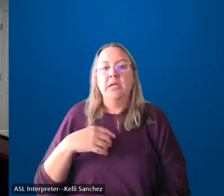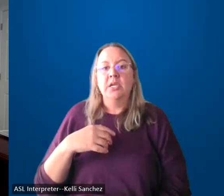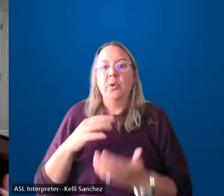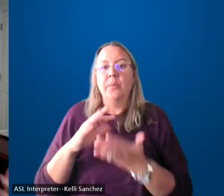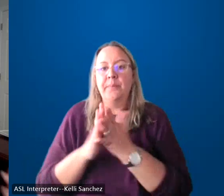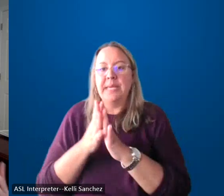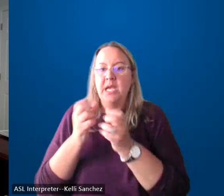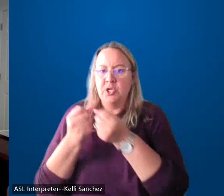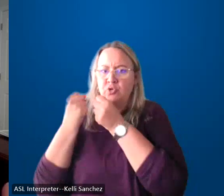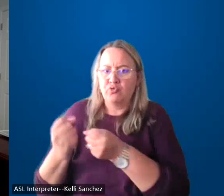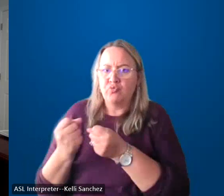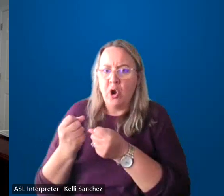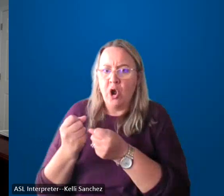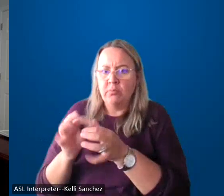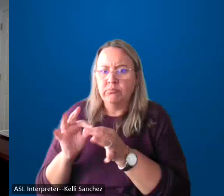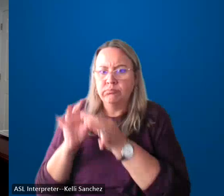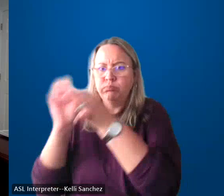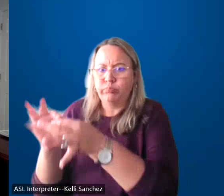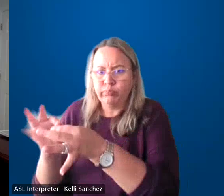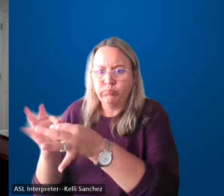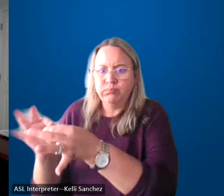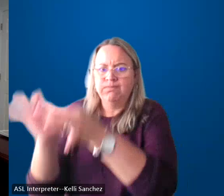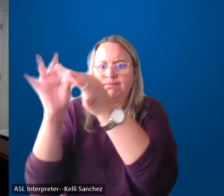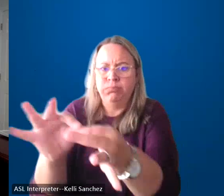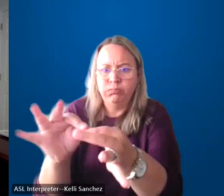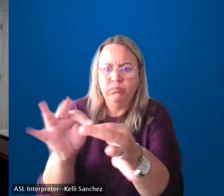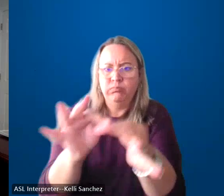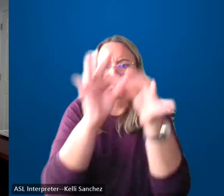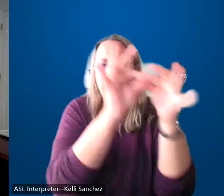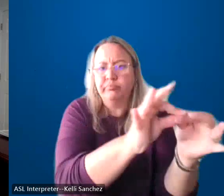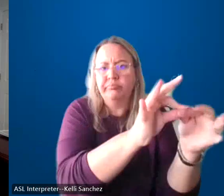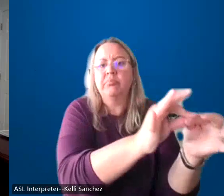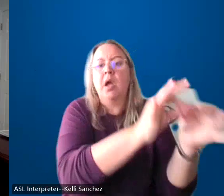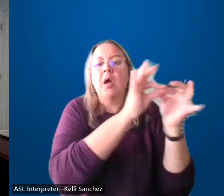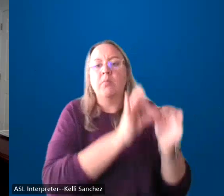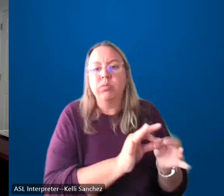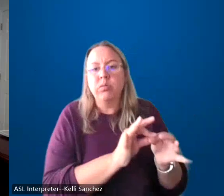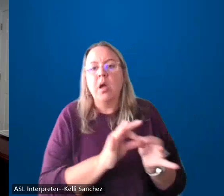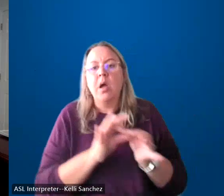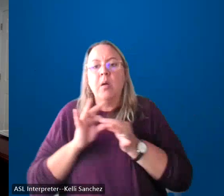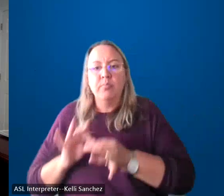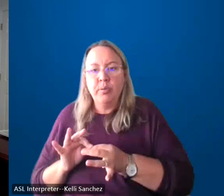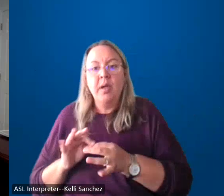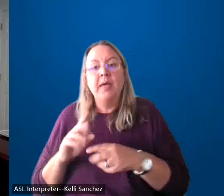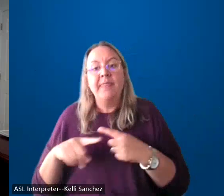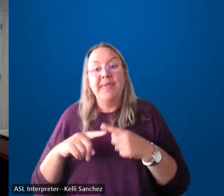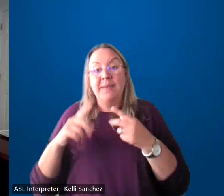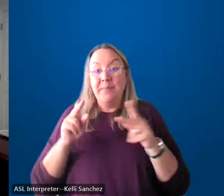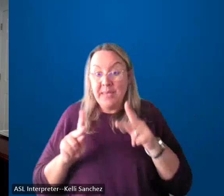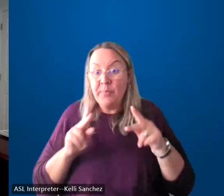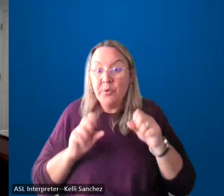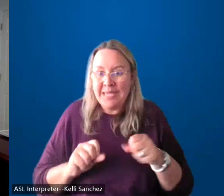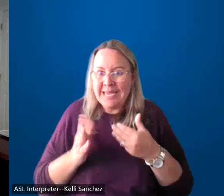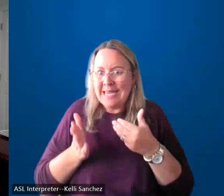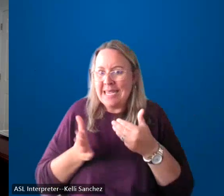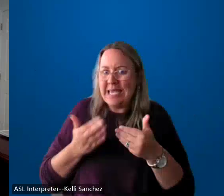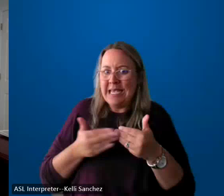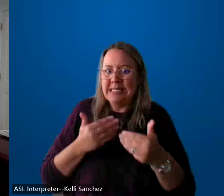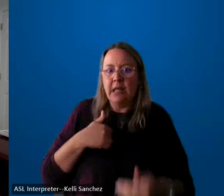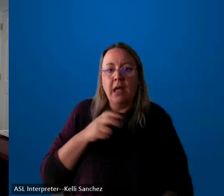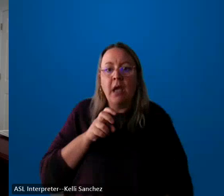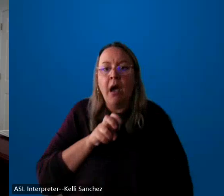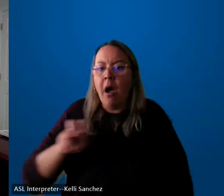into an actual framework, right? Like people will then be able to easily move through a